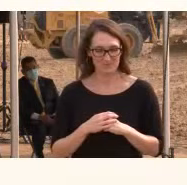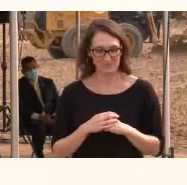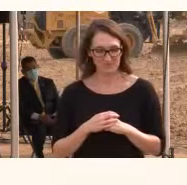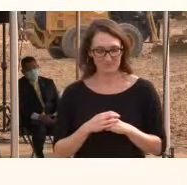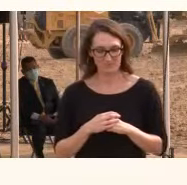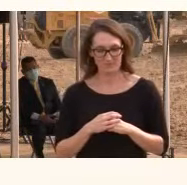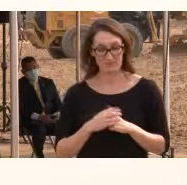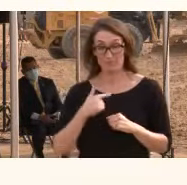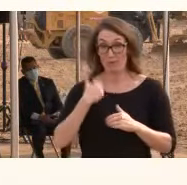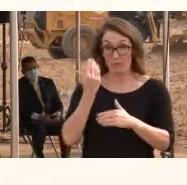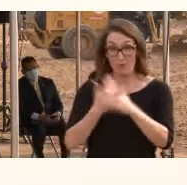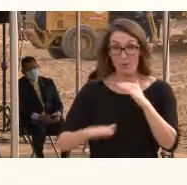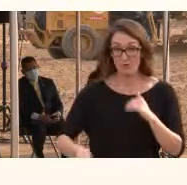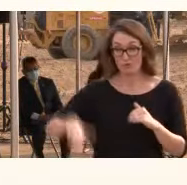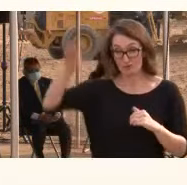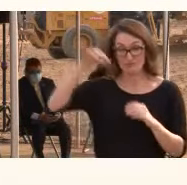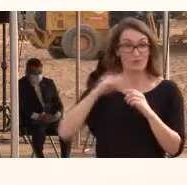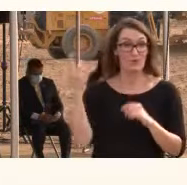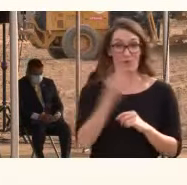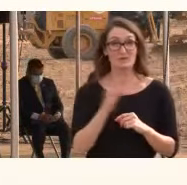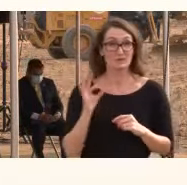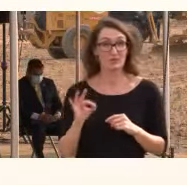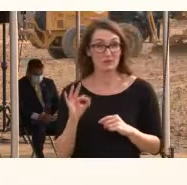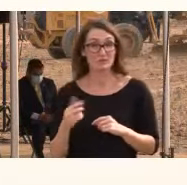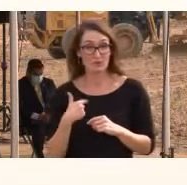I was born and raised in West Fresno,